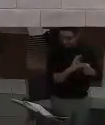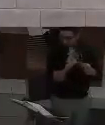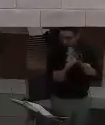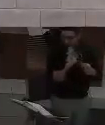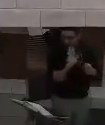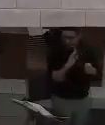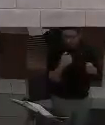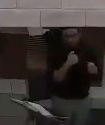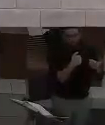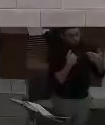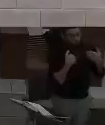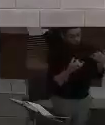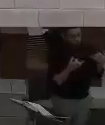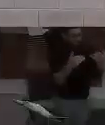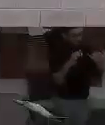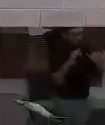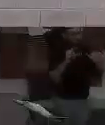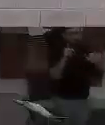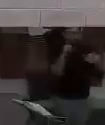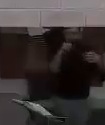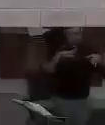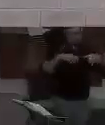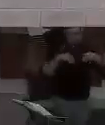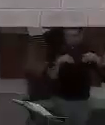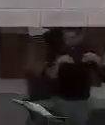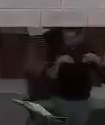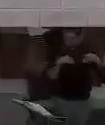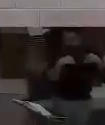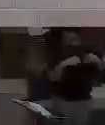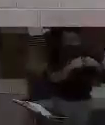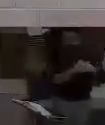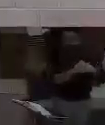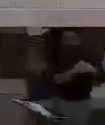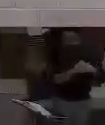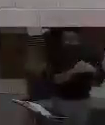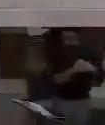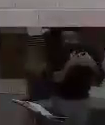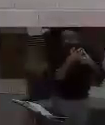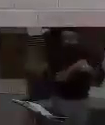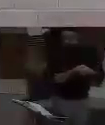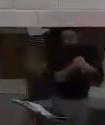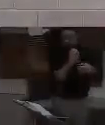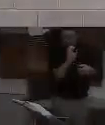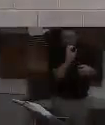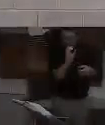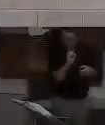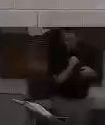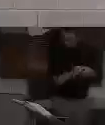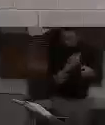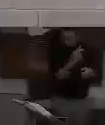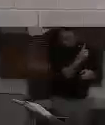is thine alone, the trust, O Lord, from thee.